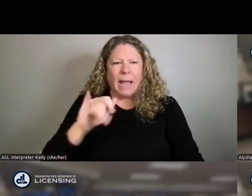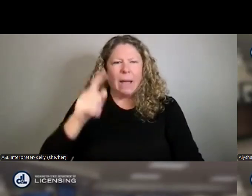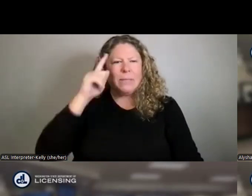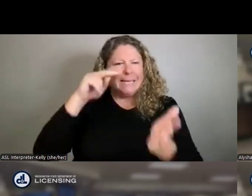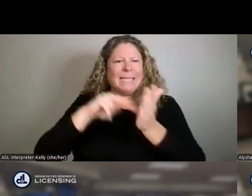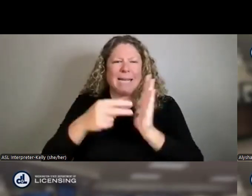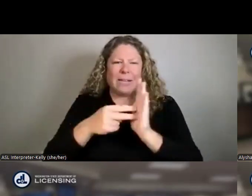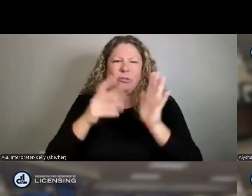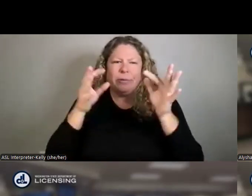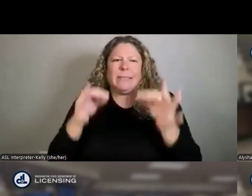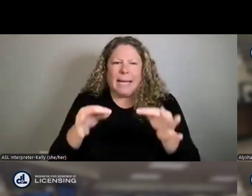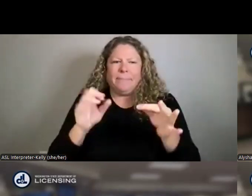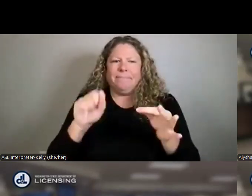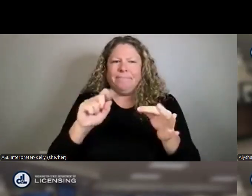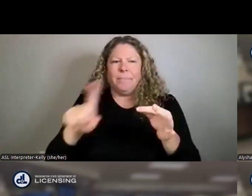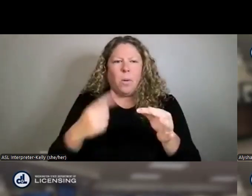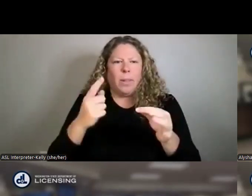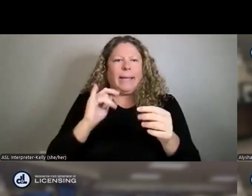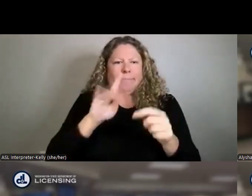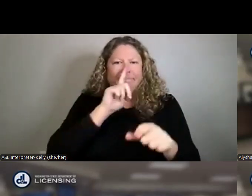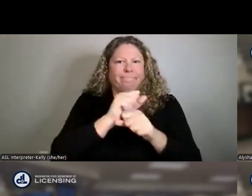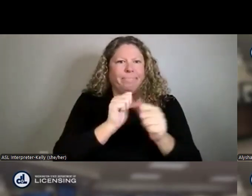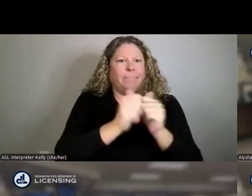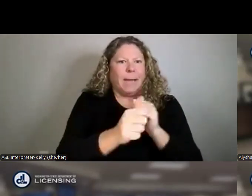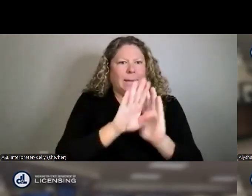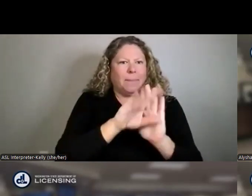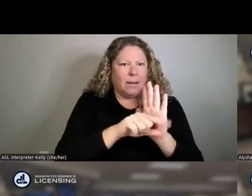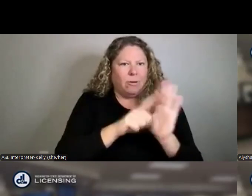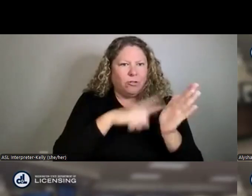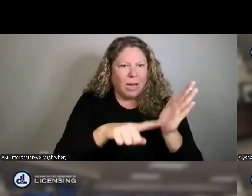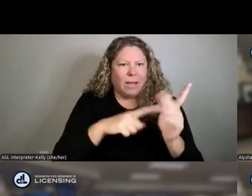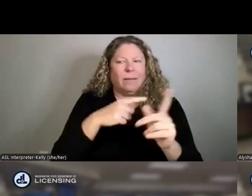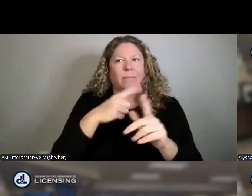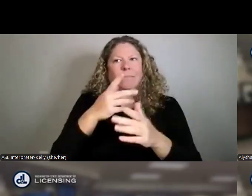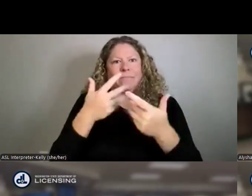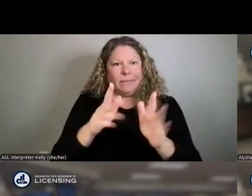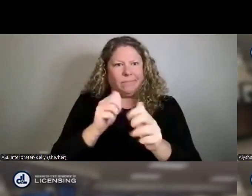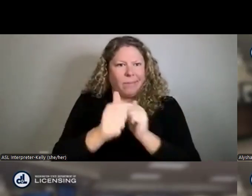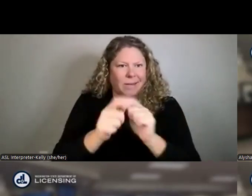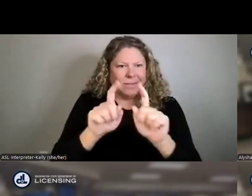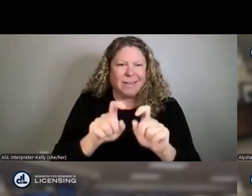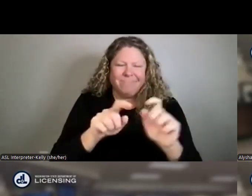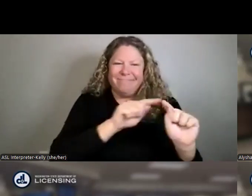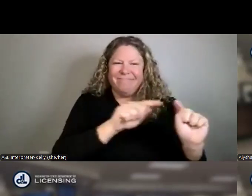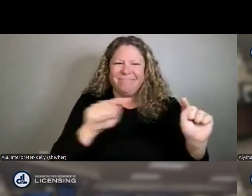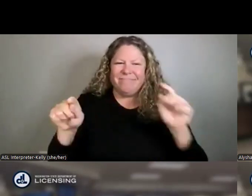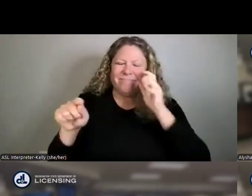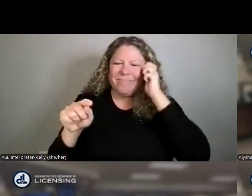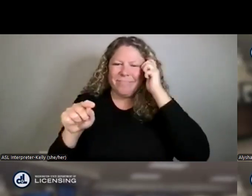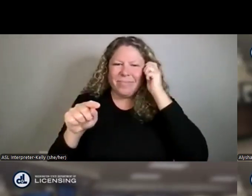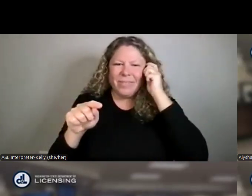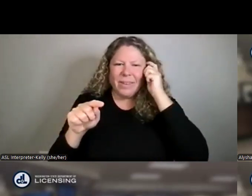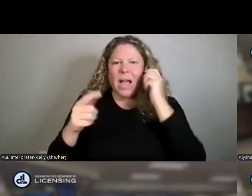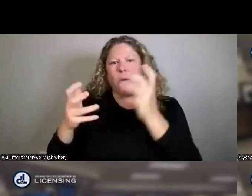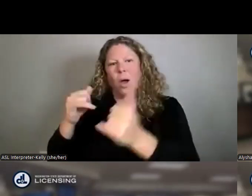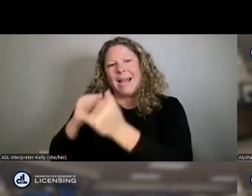decision. When trying to do a journey map, what I wanted to have as an end result was something that people could